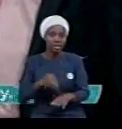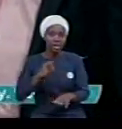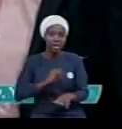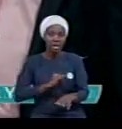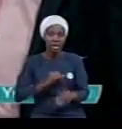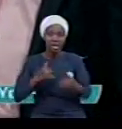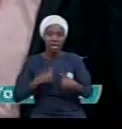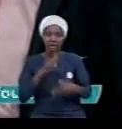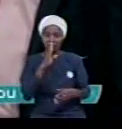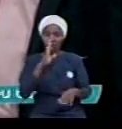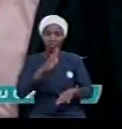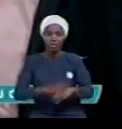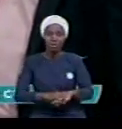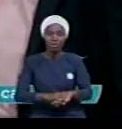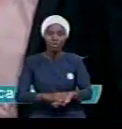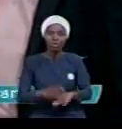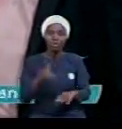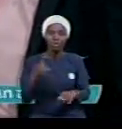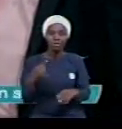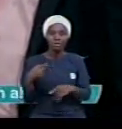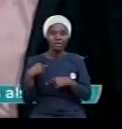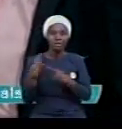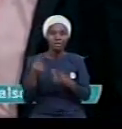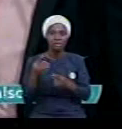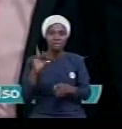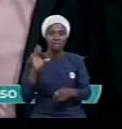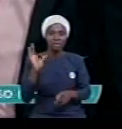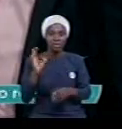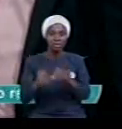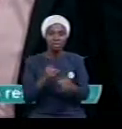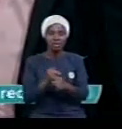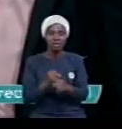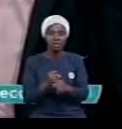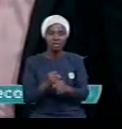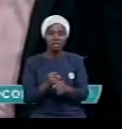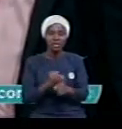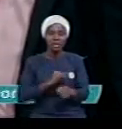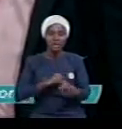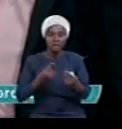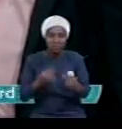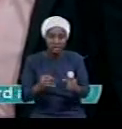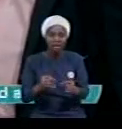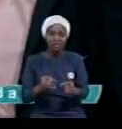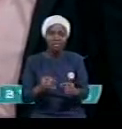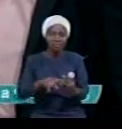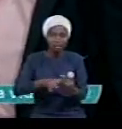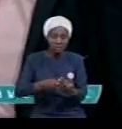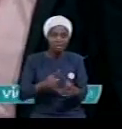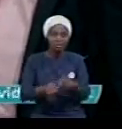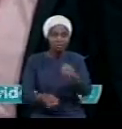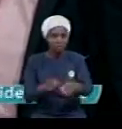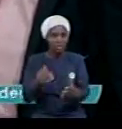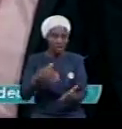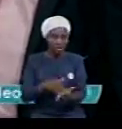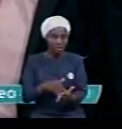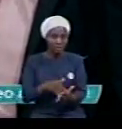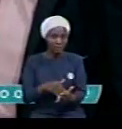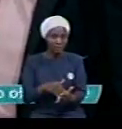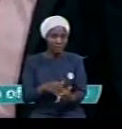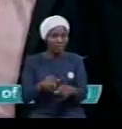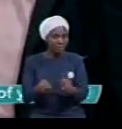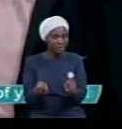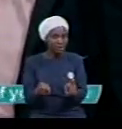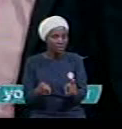till 9 years old, before I now started walking again. So, but